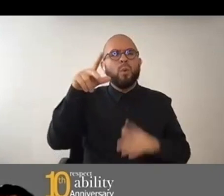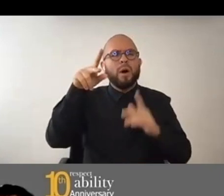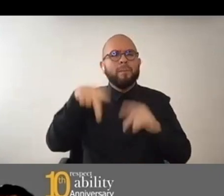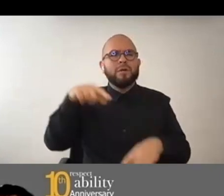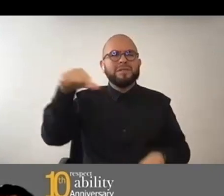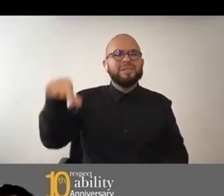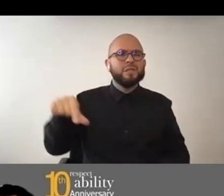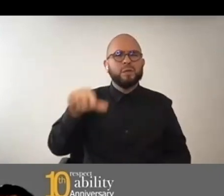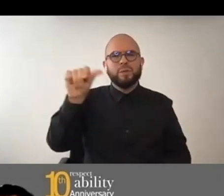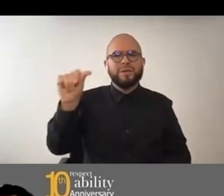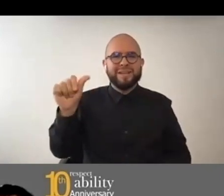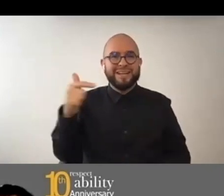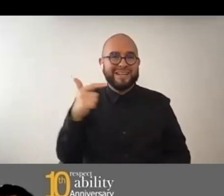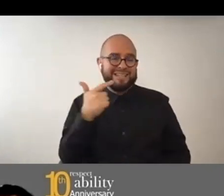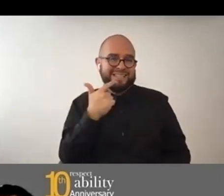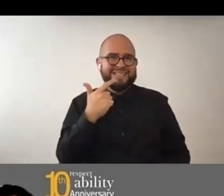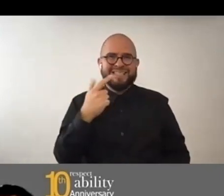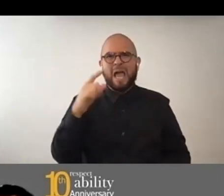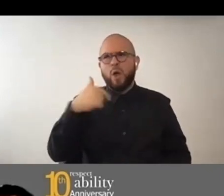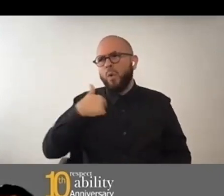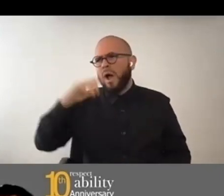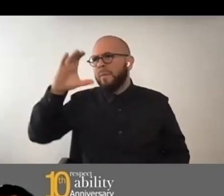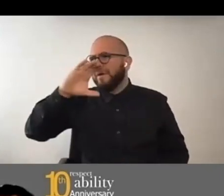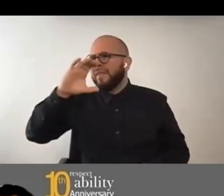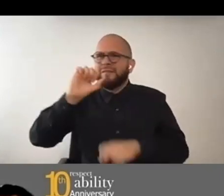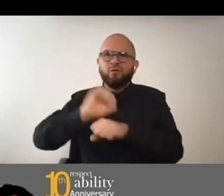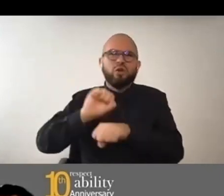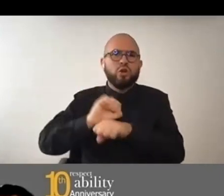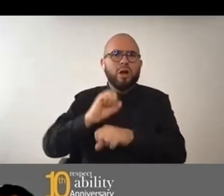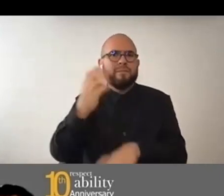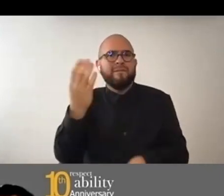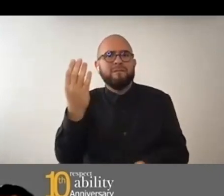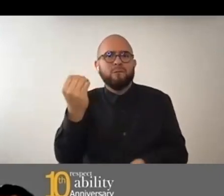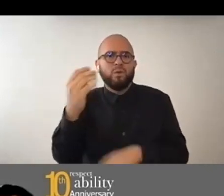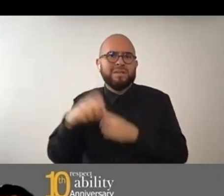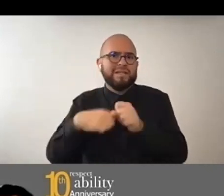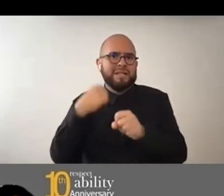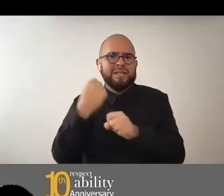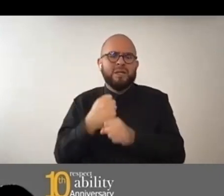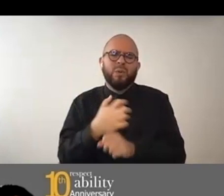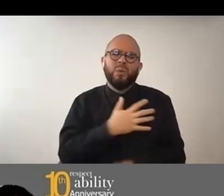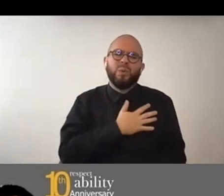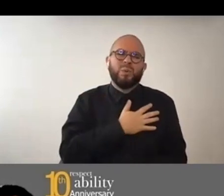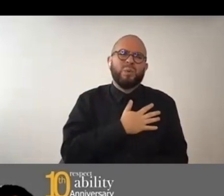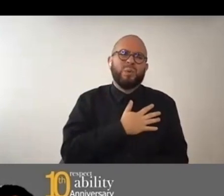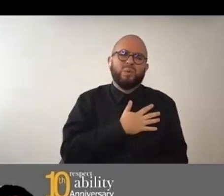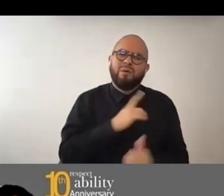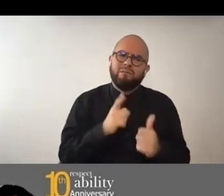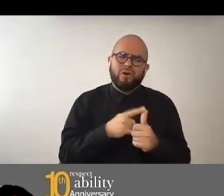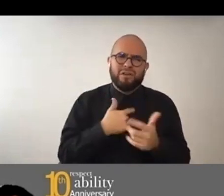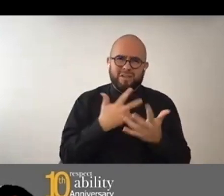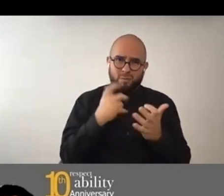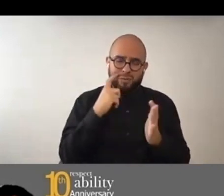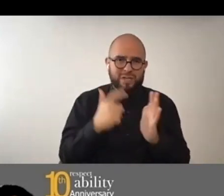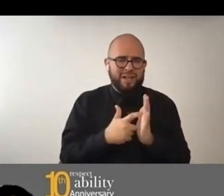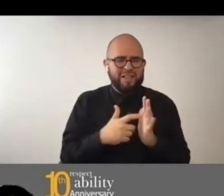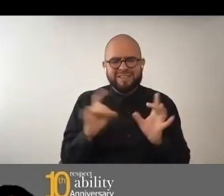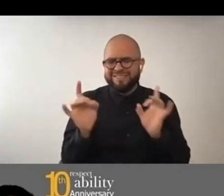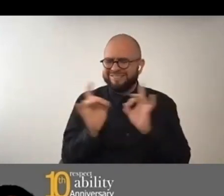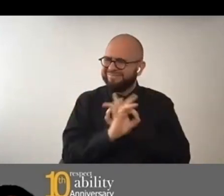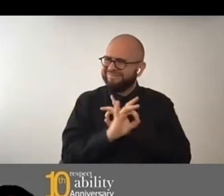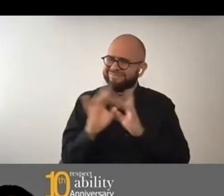14 years. First, let me acknowledge how terribly painful and tough that must be. But then let me